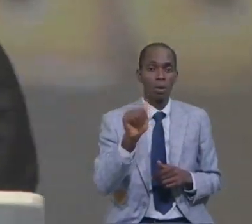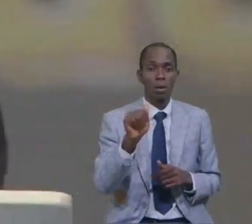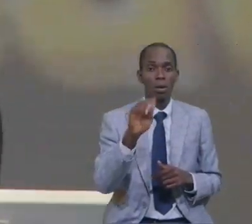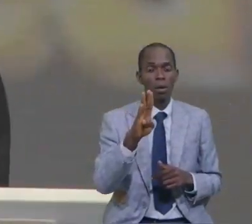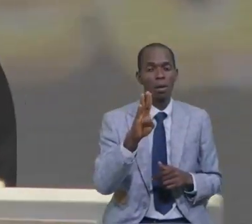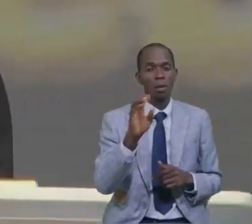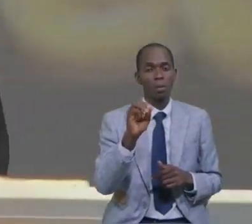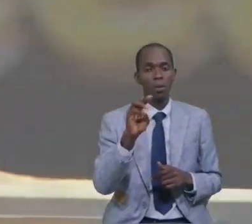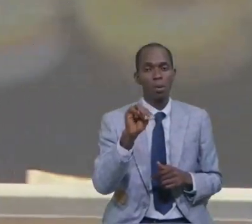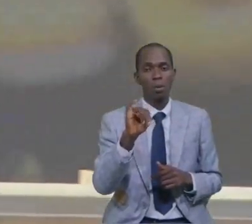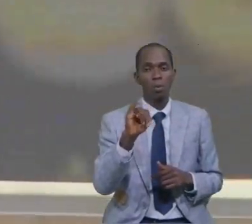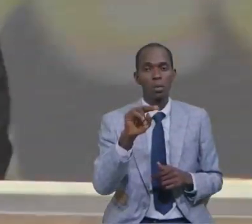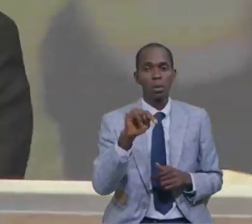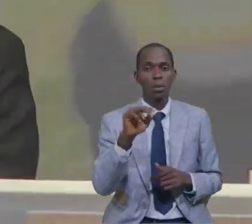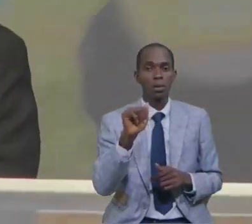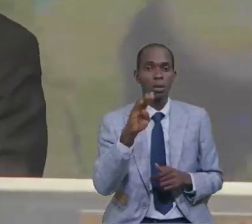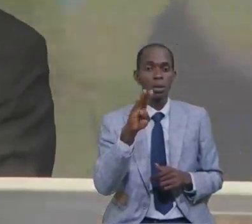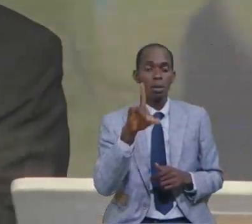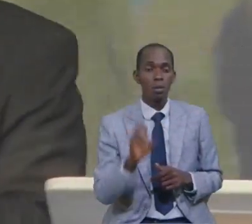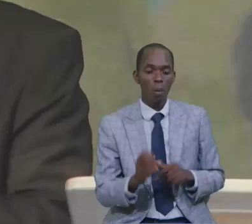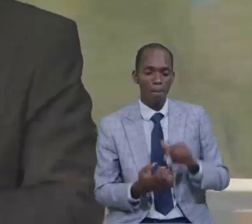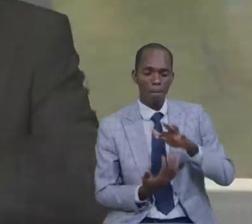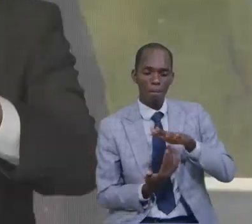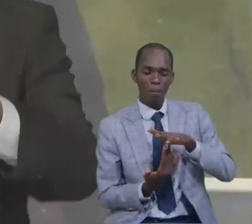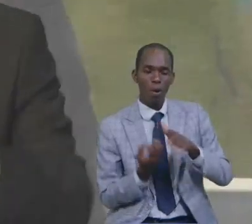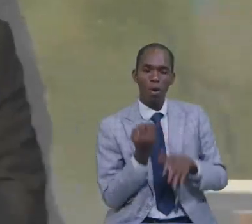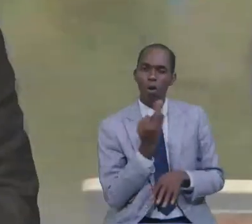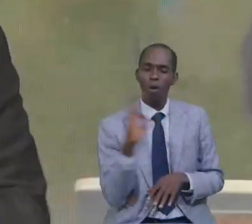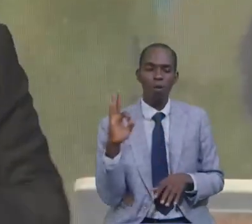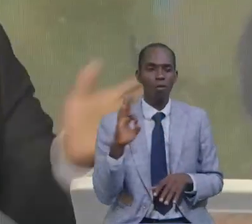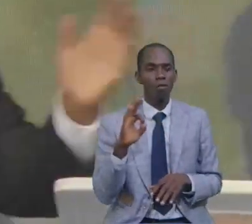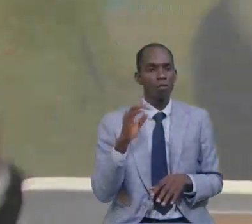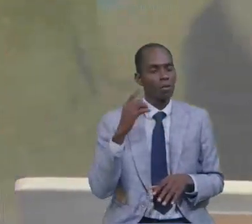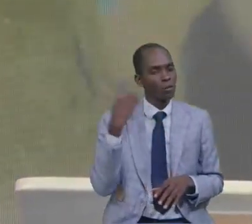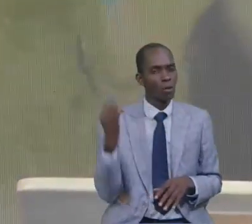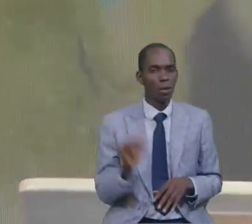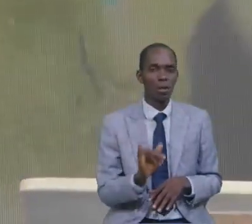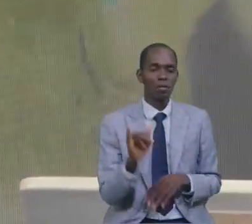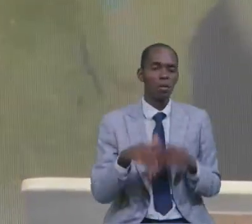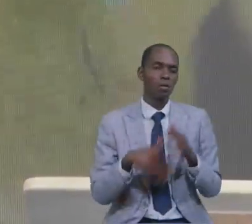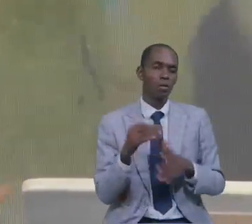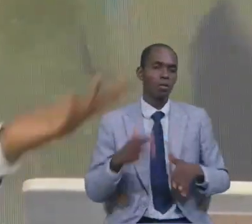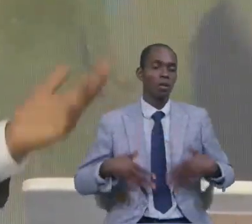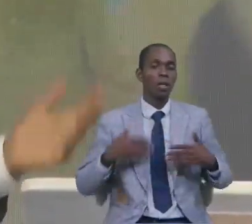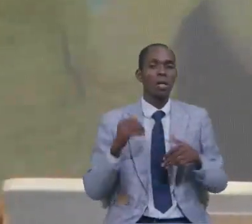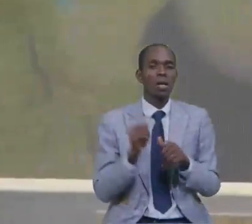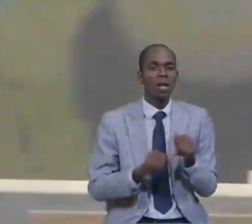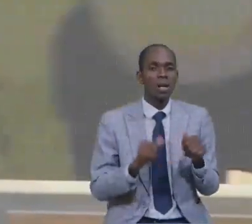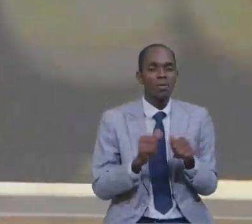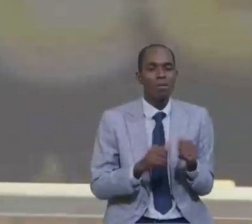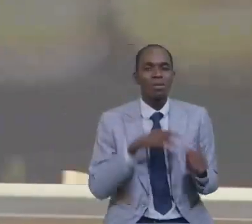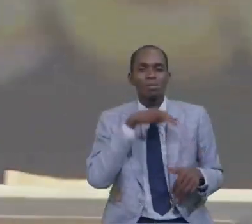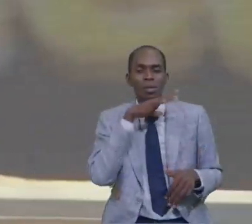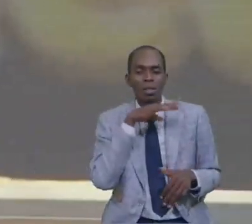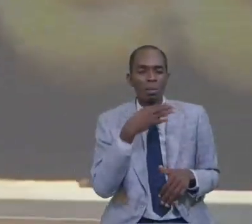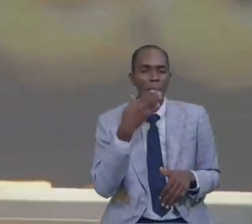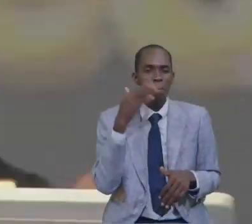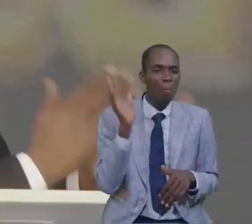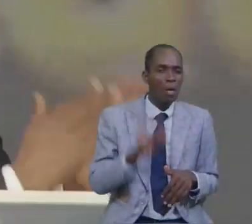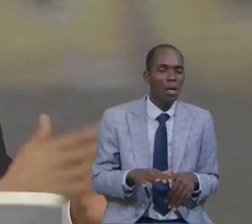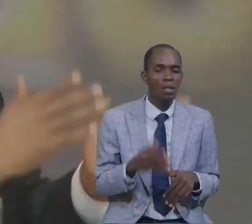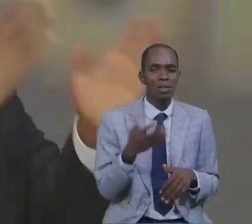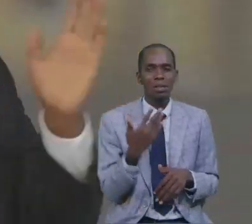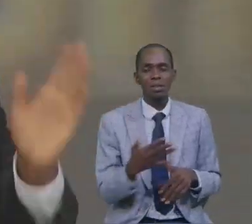all those things that belong to the devil, the things that belong to the world, the things that will not help